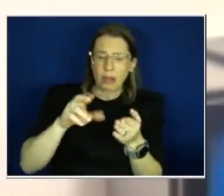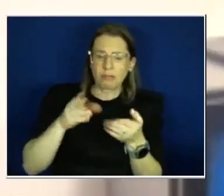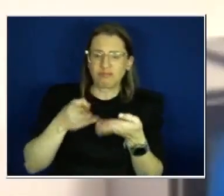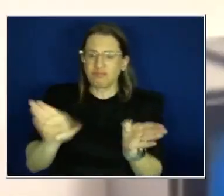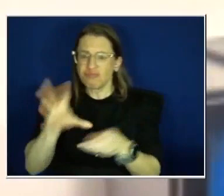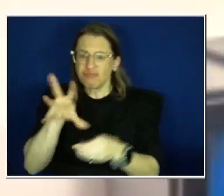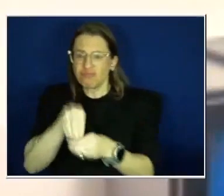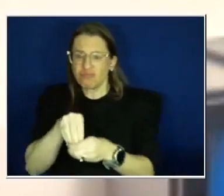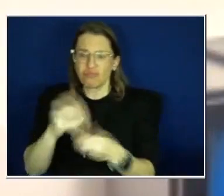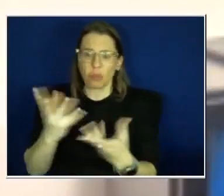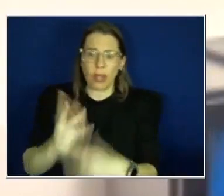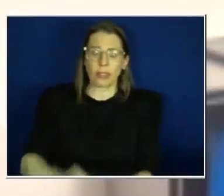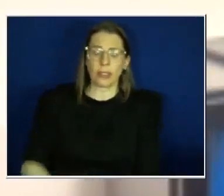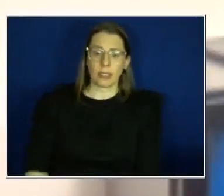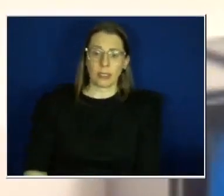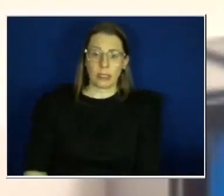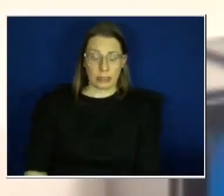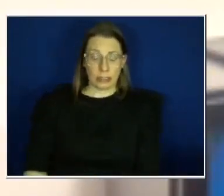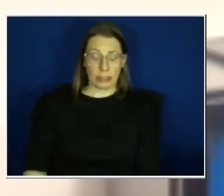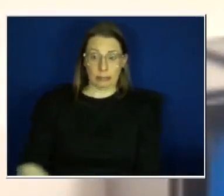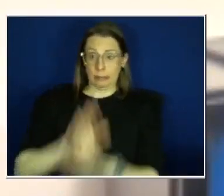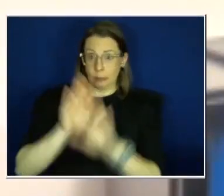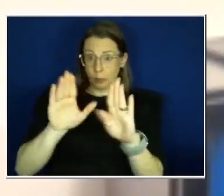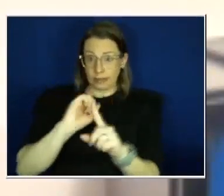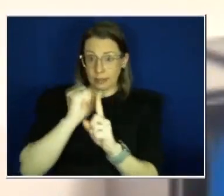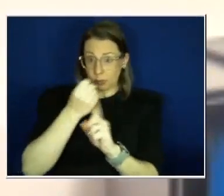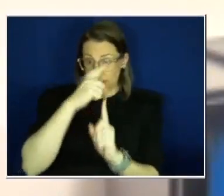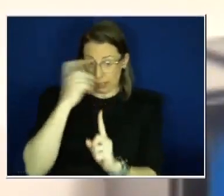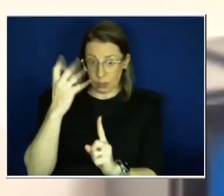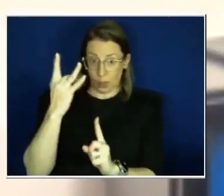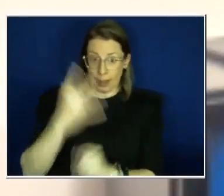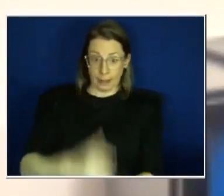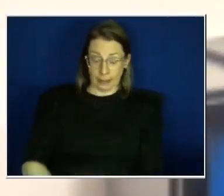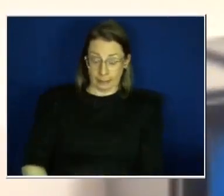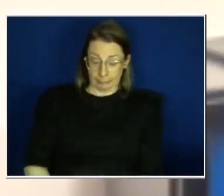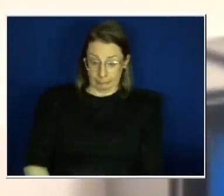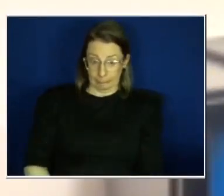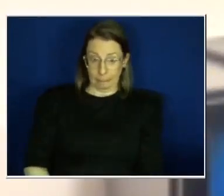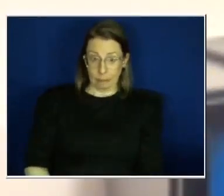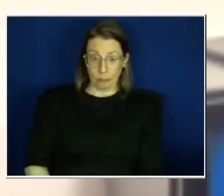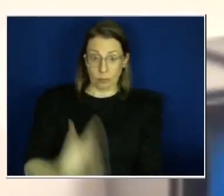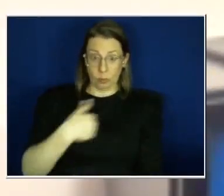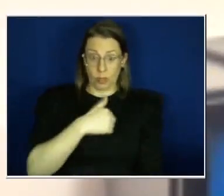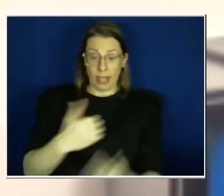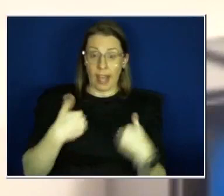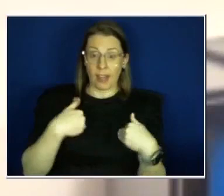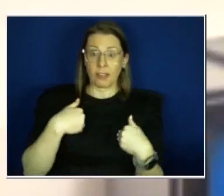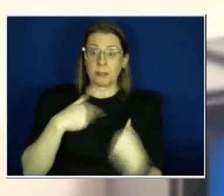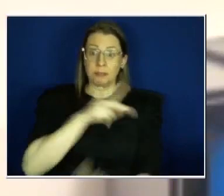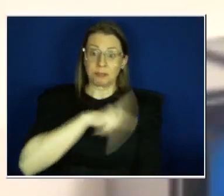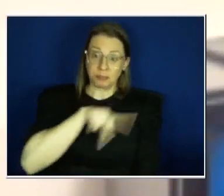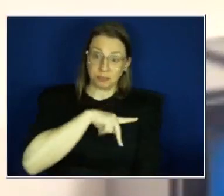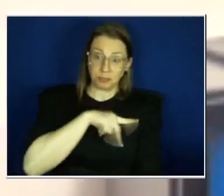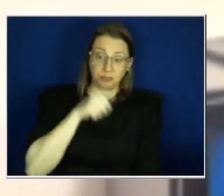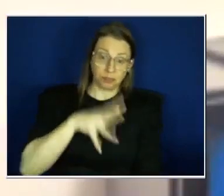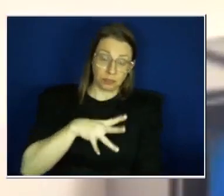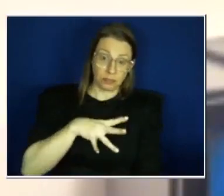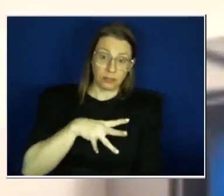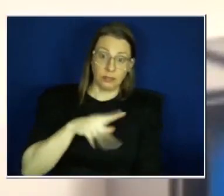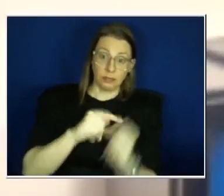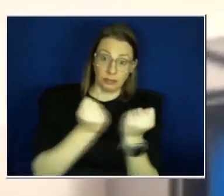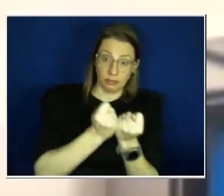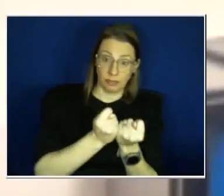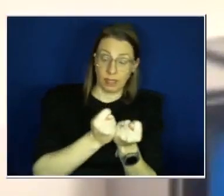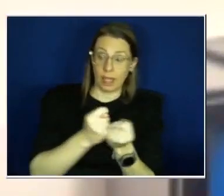is it's a great situation, because this is a situation where we have a professional women's team and the medical staff is led by